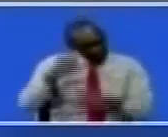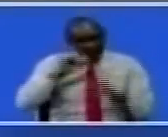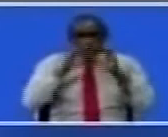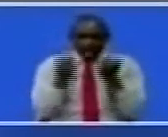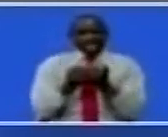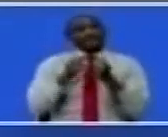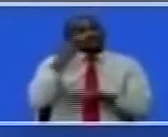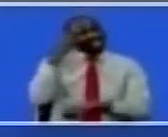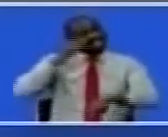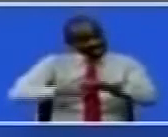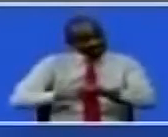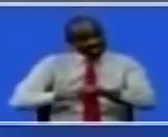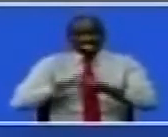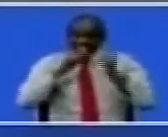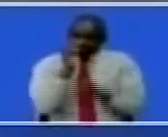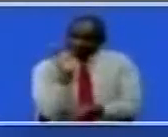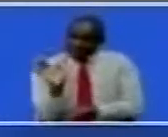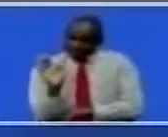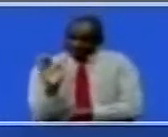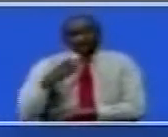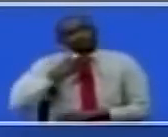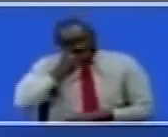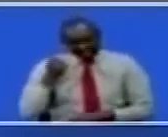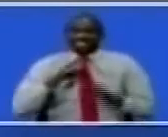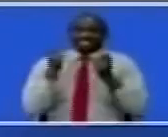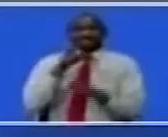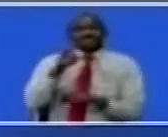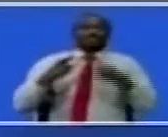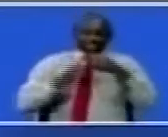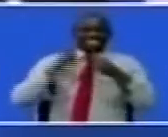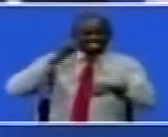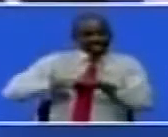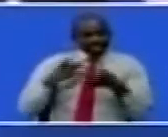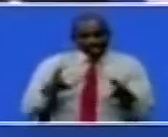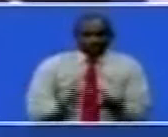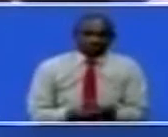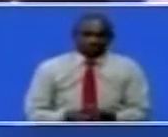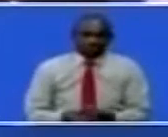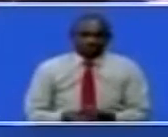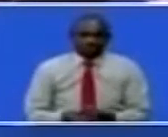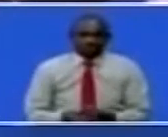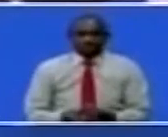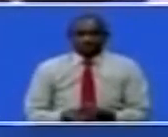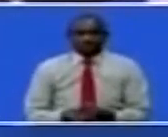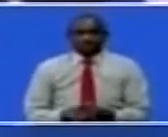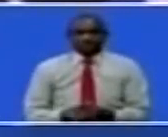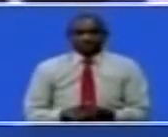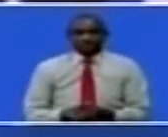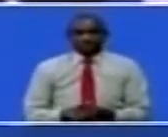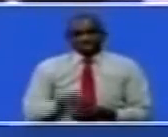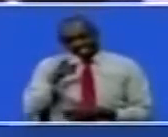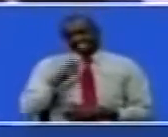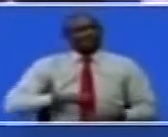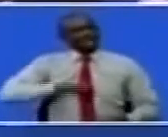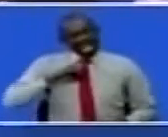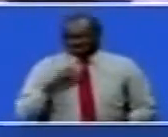mara tatu, timu ya New Zealand ilitajwa kama timu bora duniani kwa mara ya sita mtawalia. Weird feeling. It was a real sense of